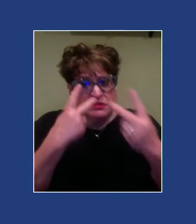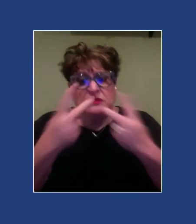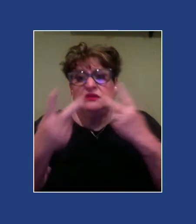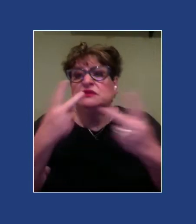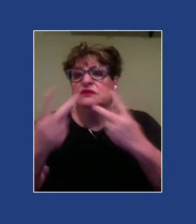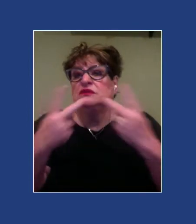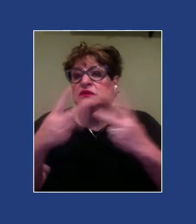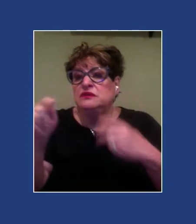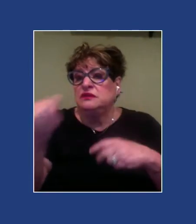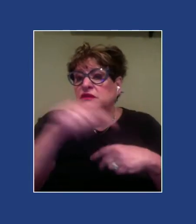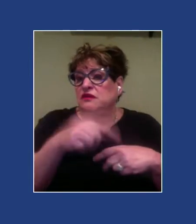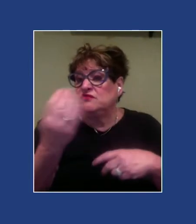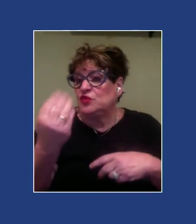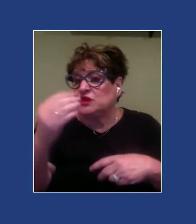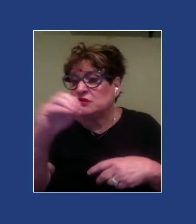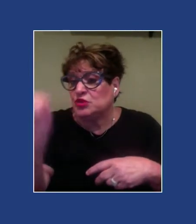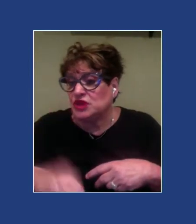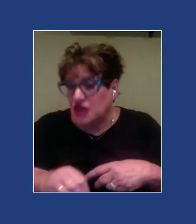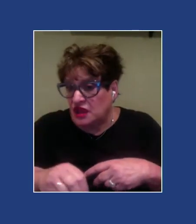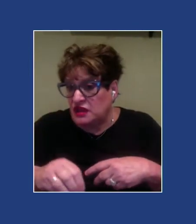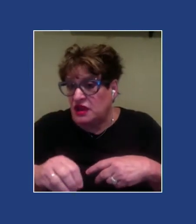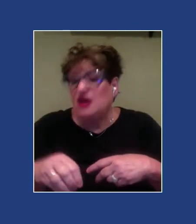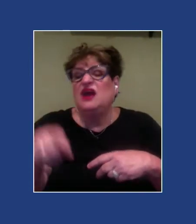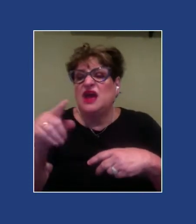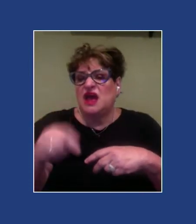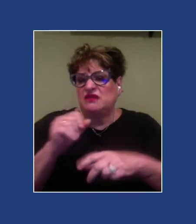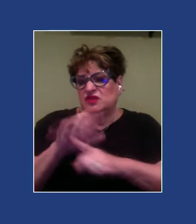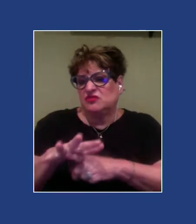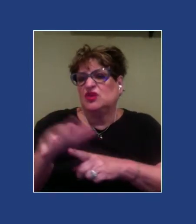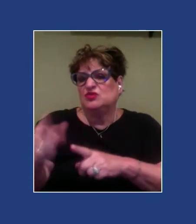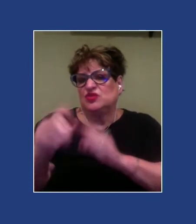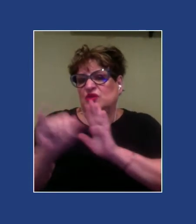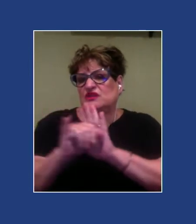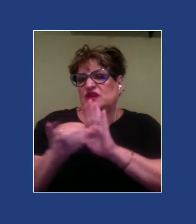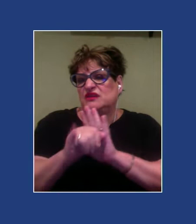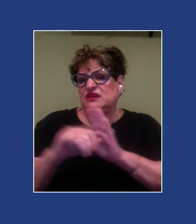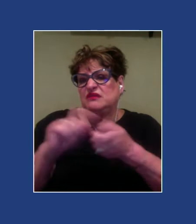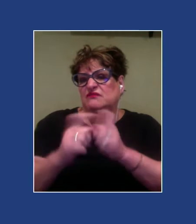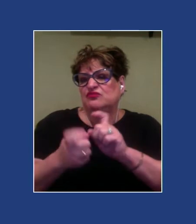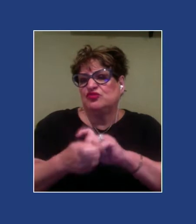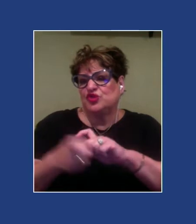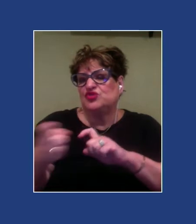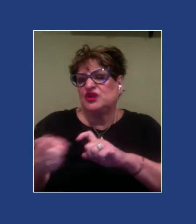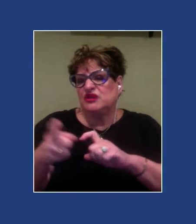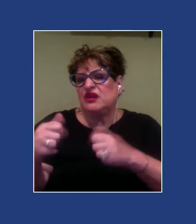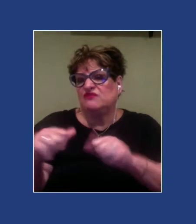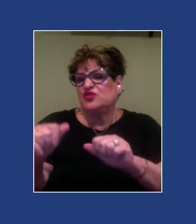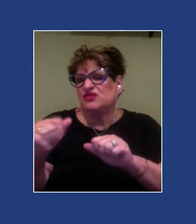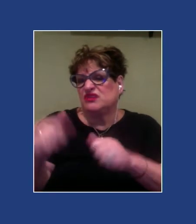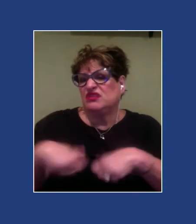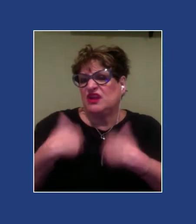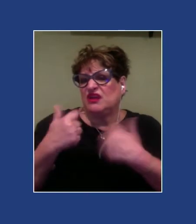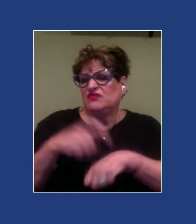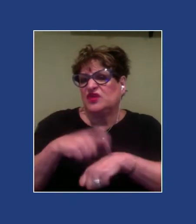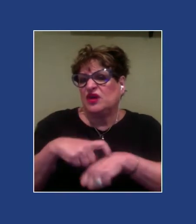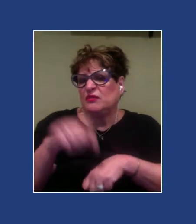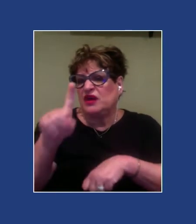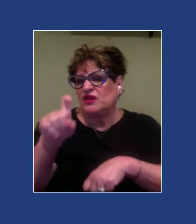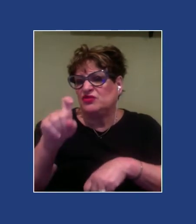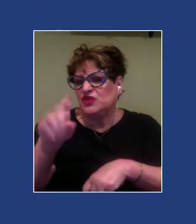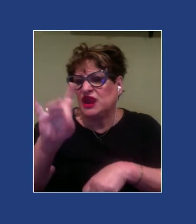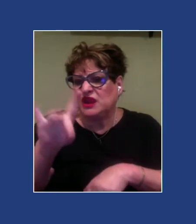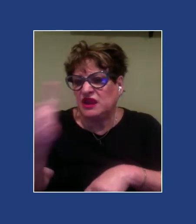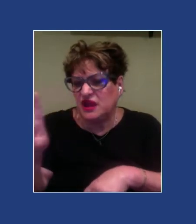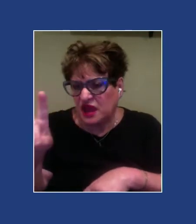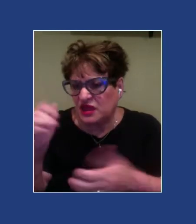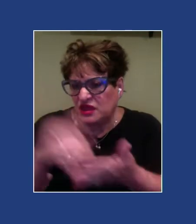of transgender and gender diverse people have been exposed to gender identity conversion efforts in their lifetime, which is approximately 188,000